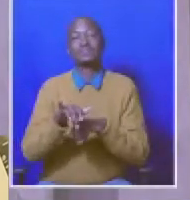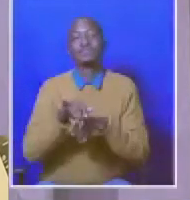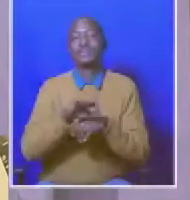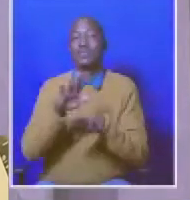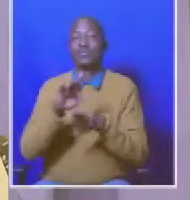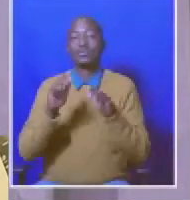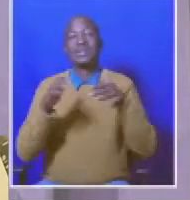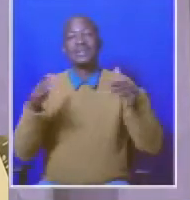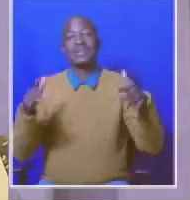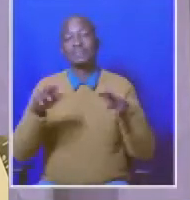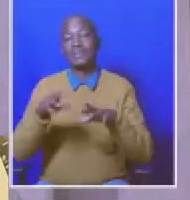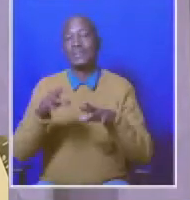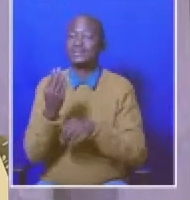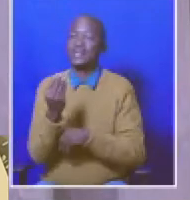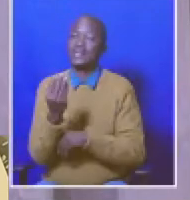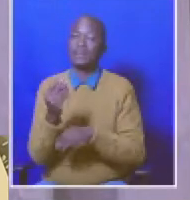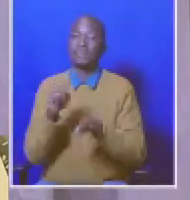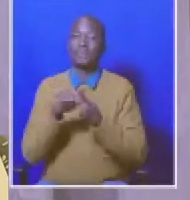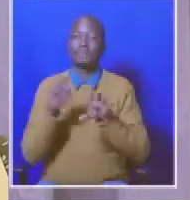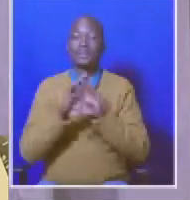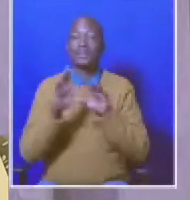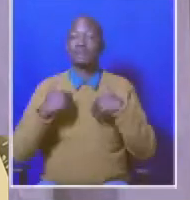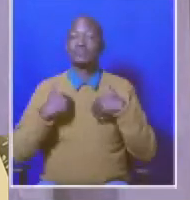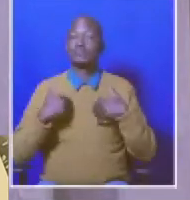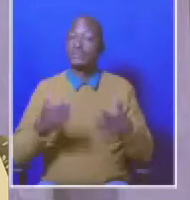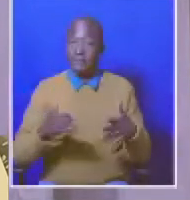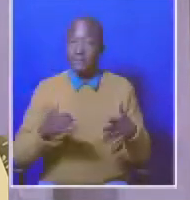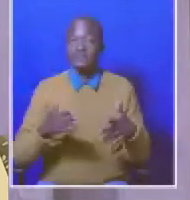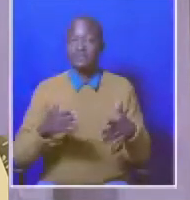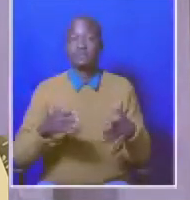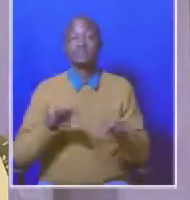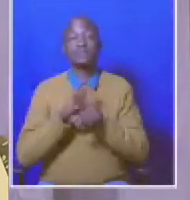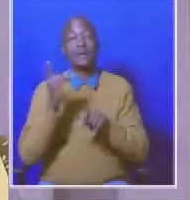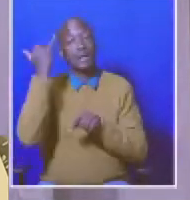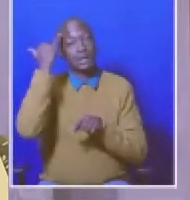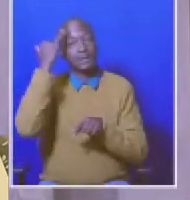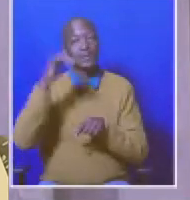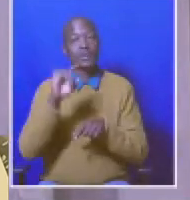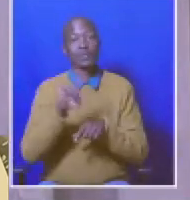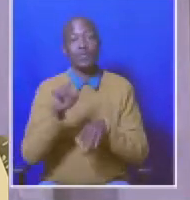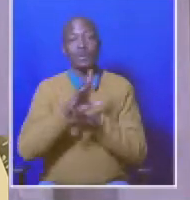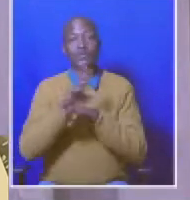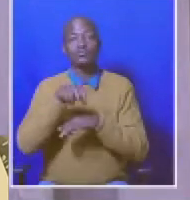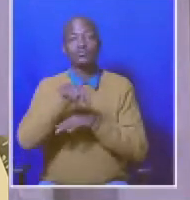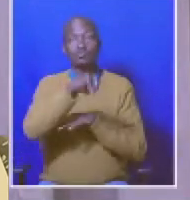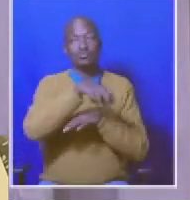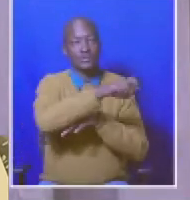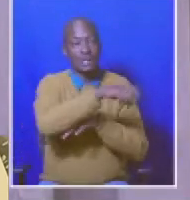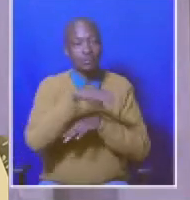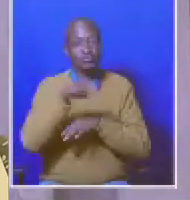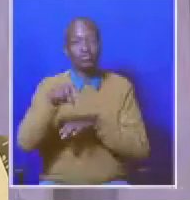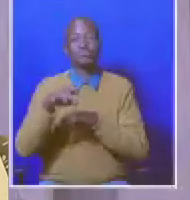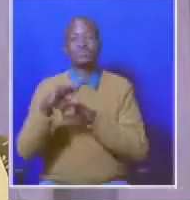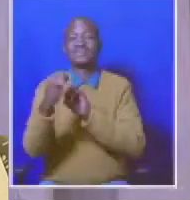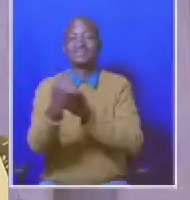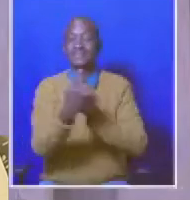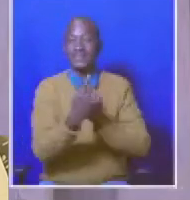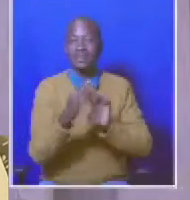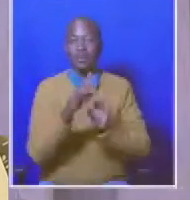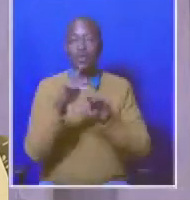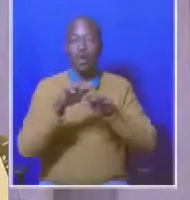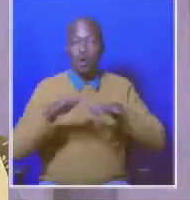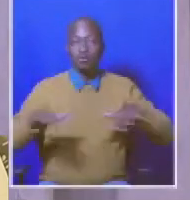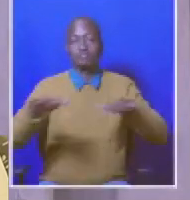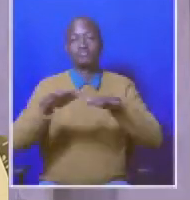biggest number, but they have started, and the idea is to reach out to all those. We are